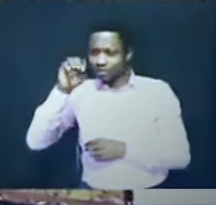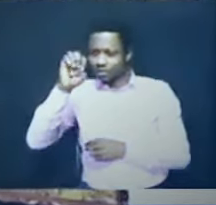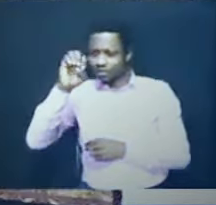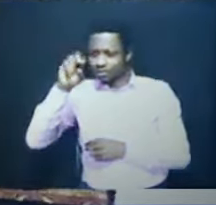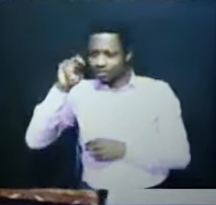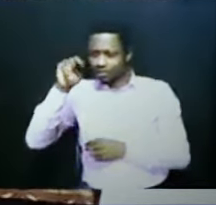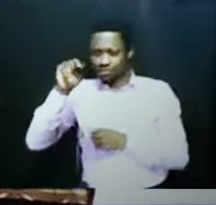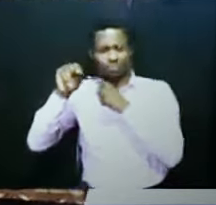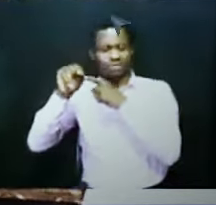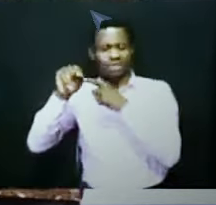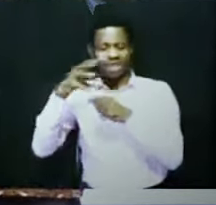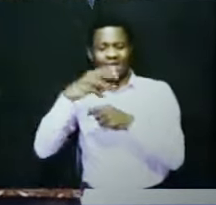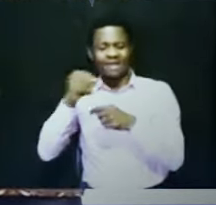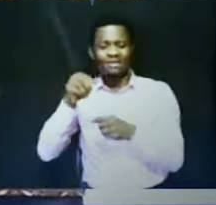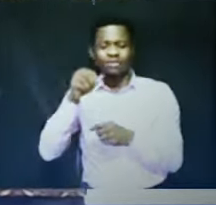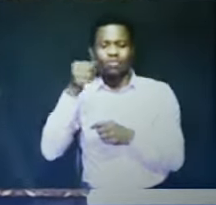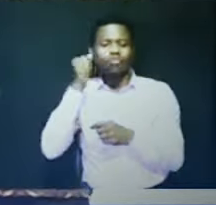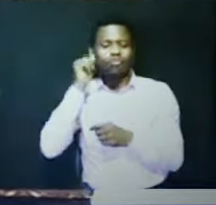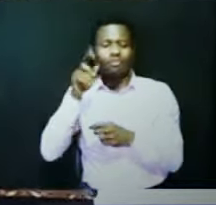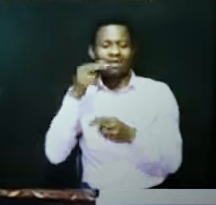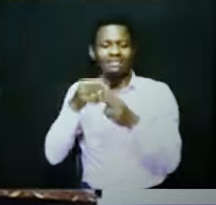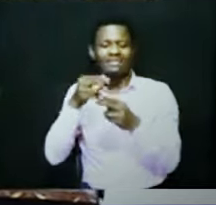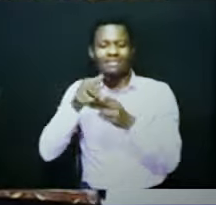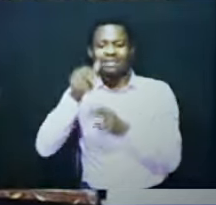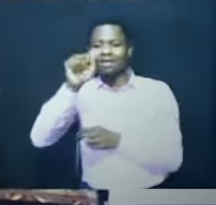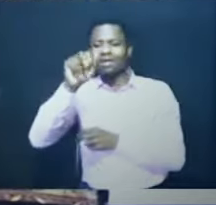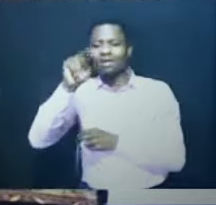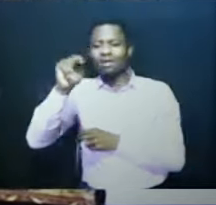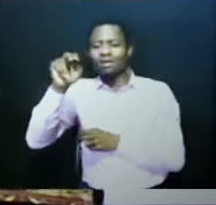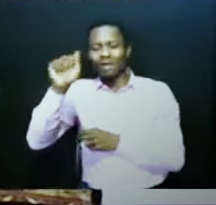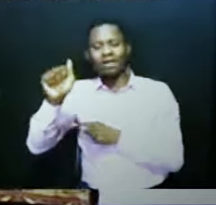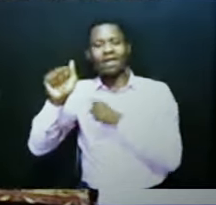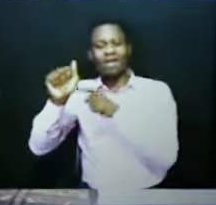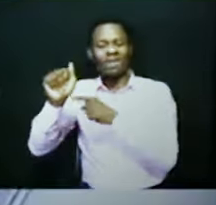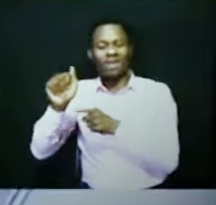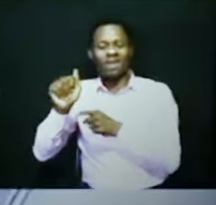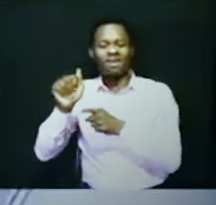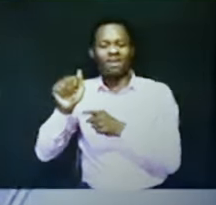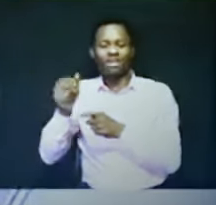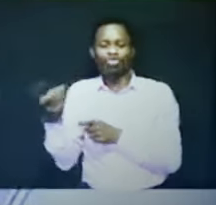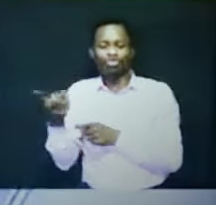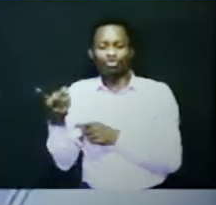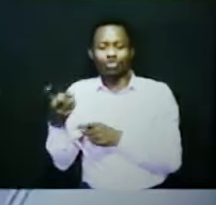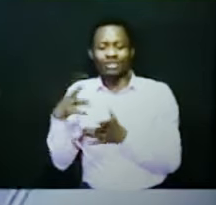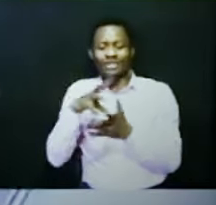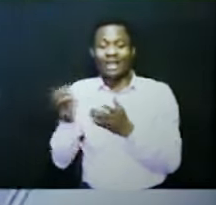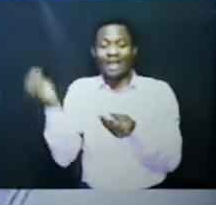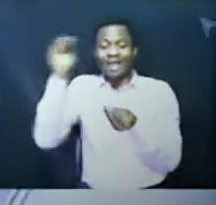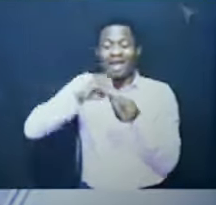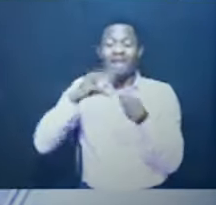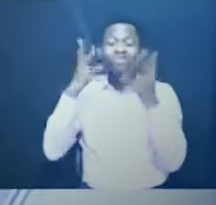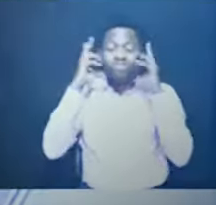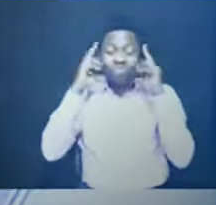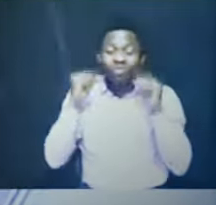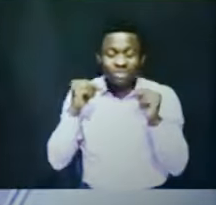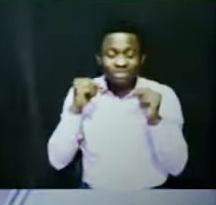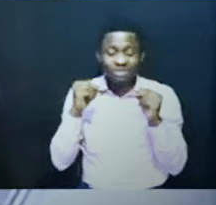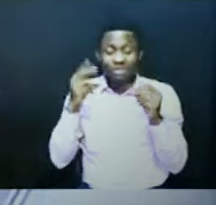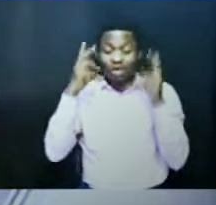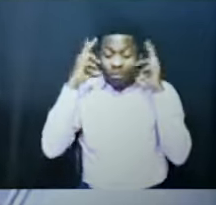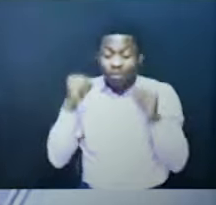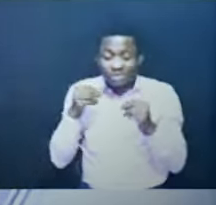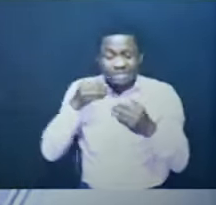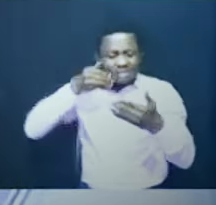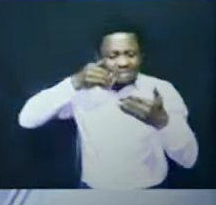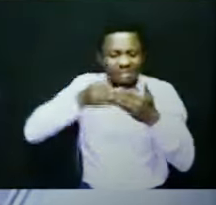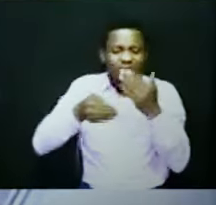Then we spoke about the fact that Moses was so close to God that he knew the ways of God. But the Israelites who were standing